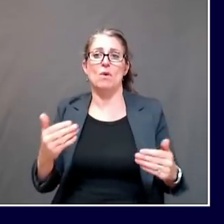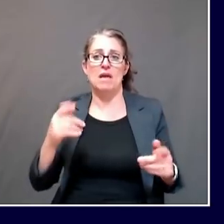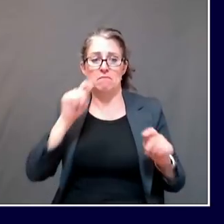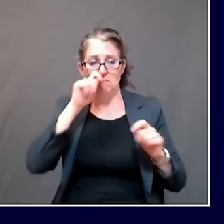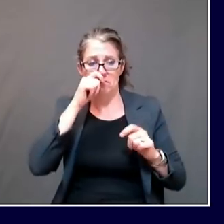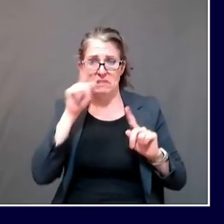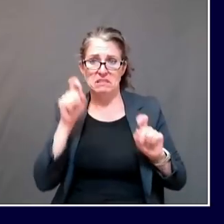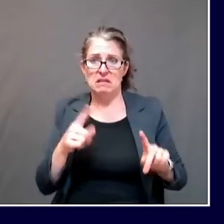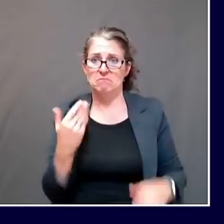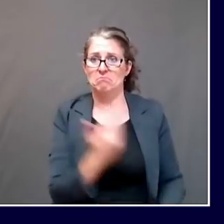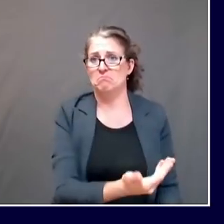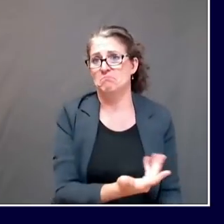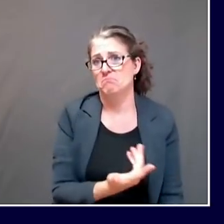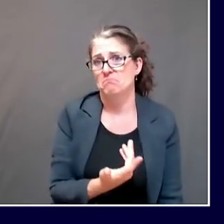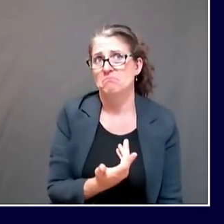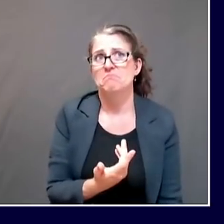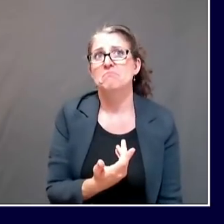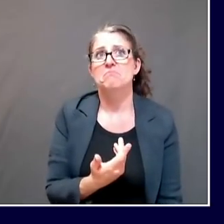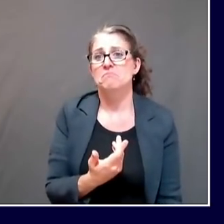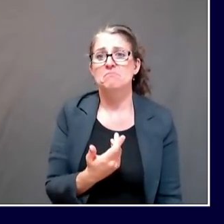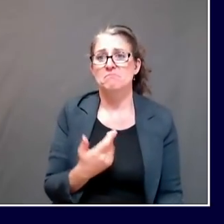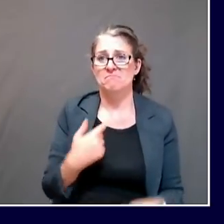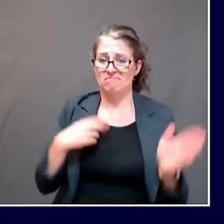going to turn next to Patty White at Maine Public.